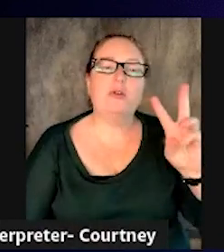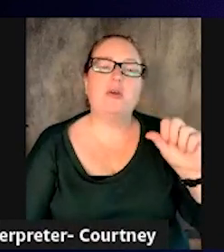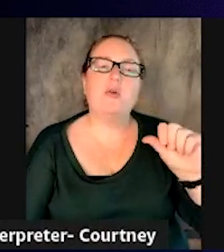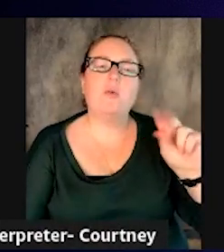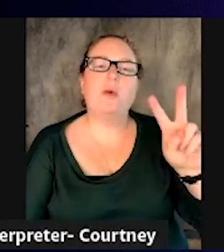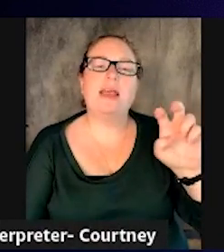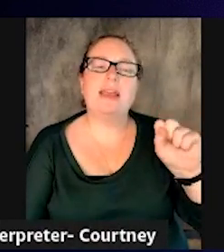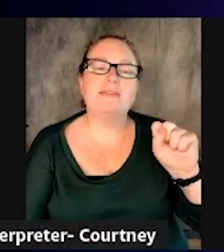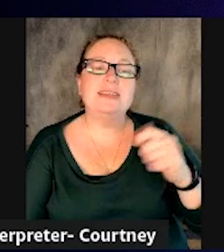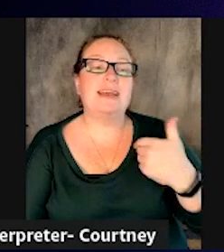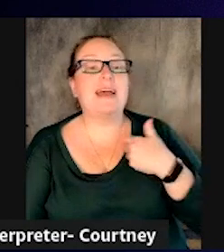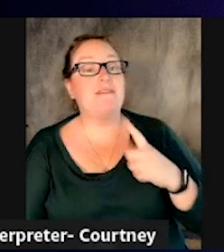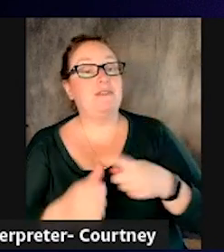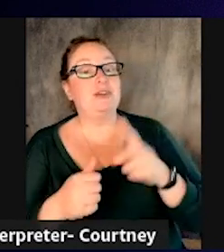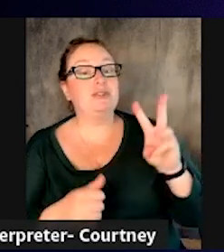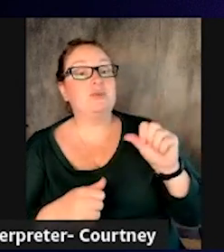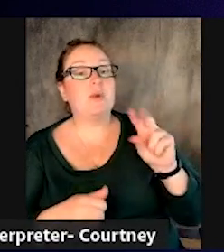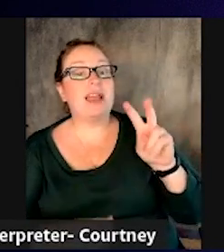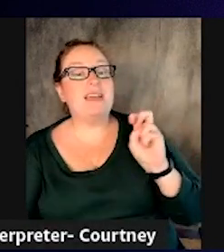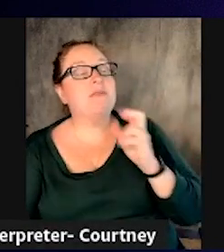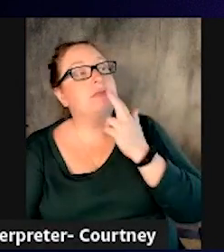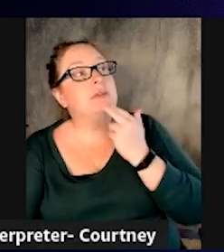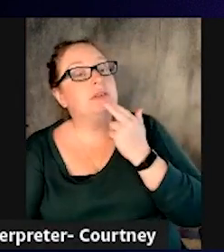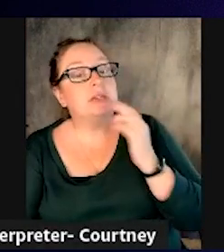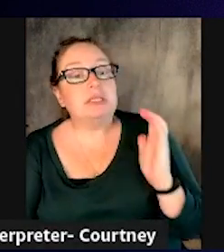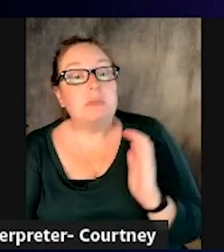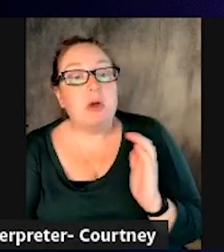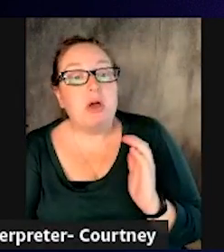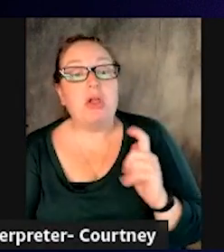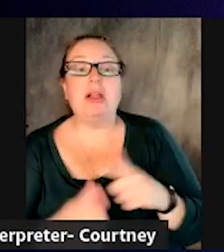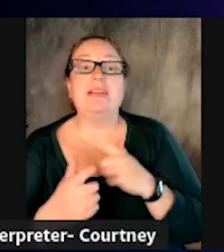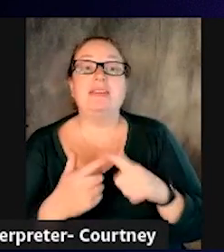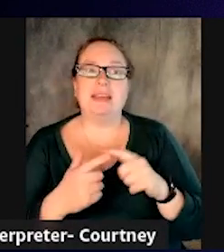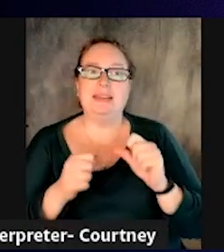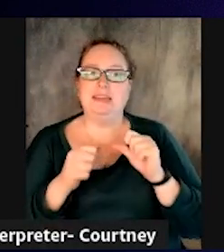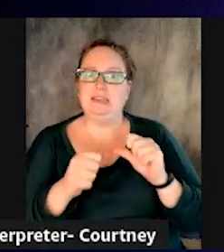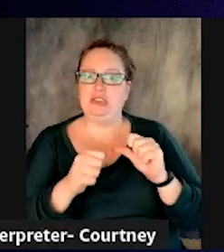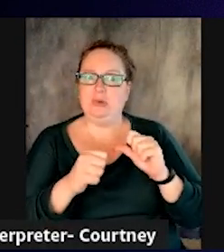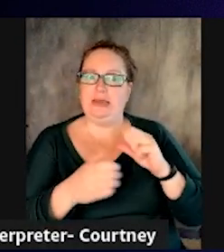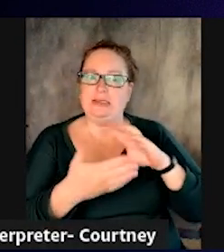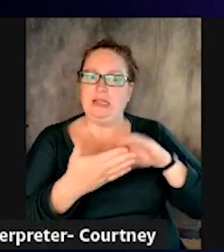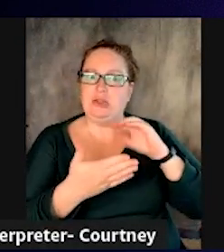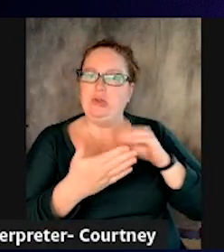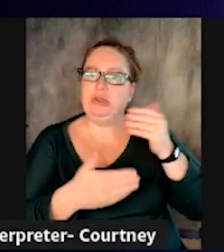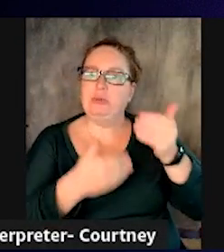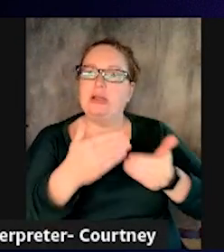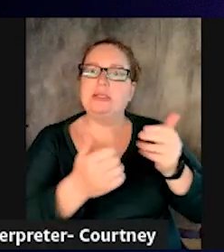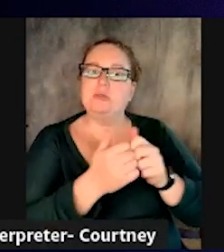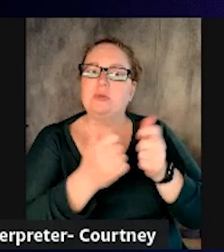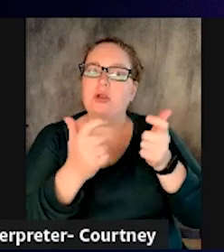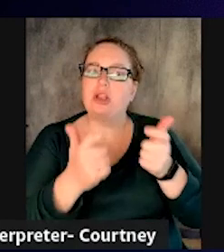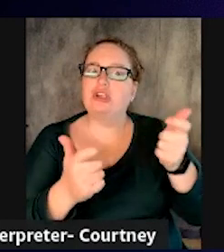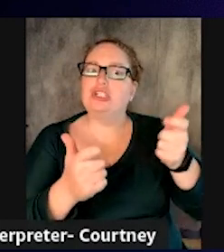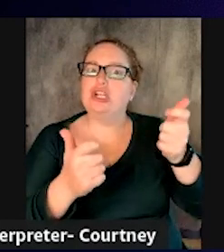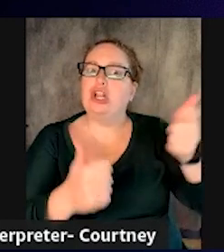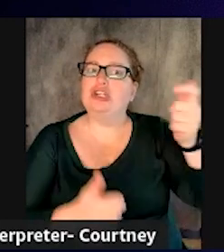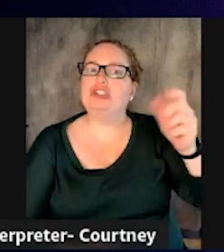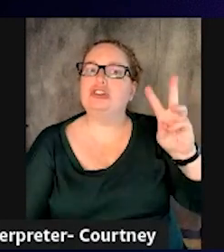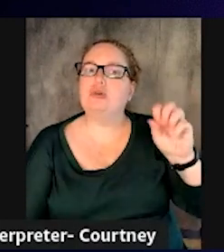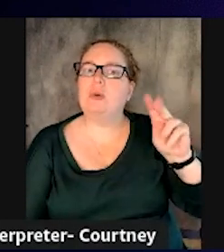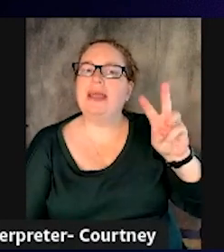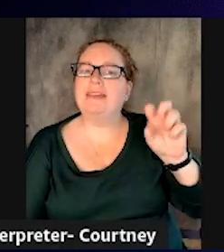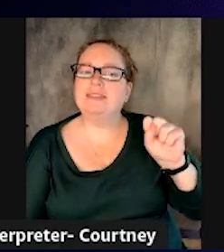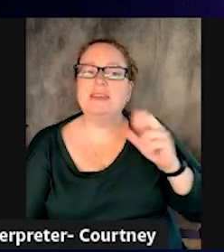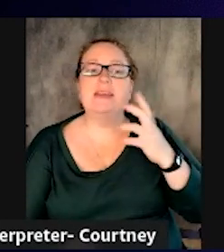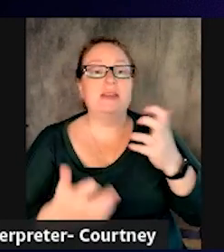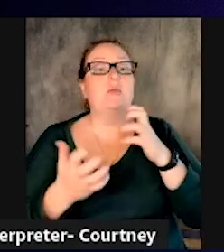a first wave, which is small, and then continue as they learn the process with larger and larger waves. And they want to be able to